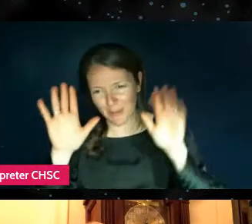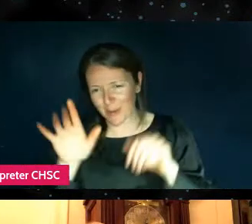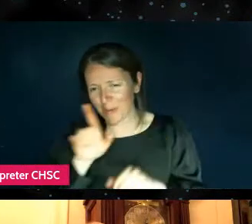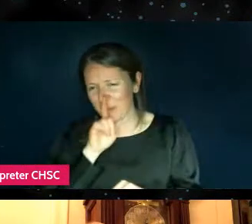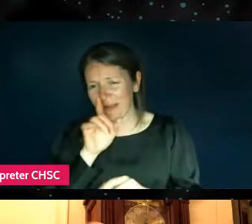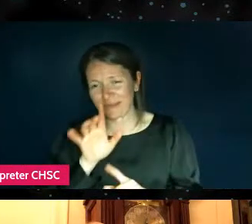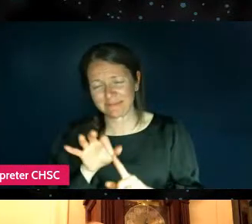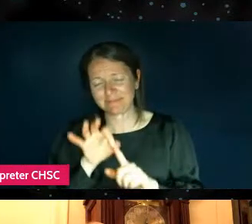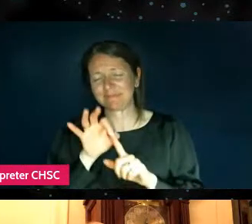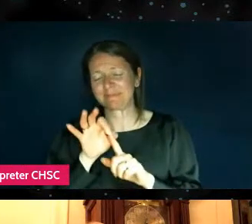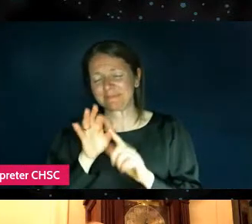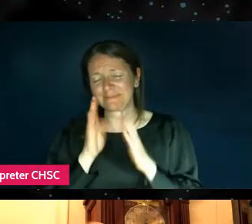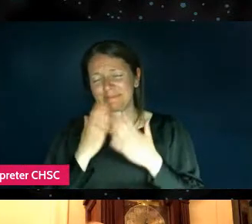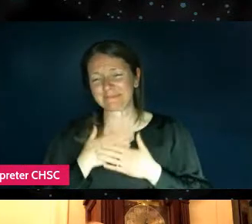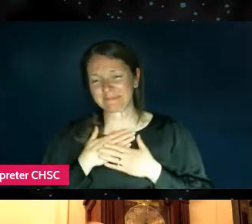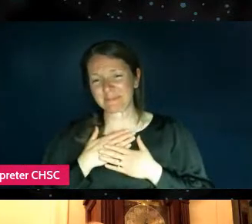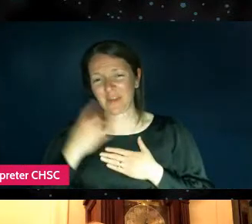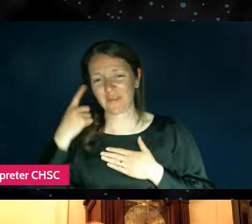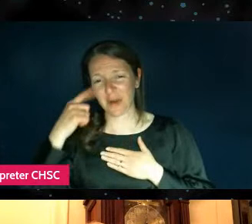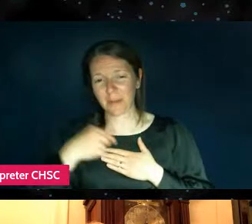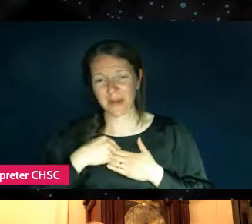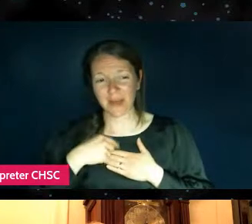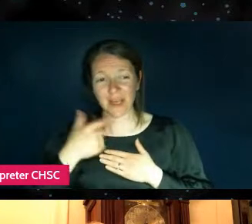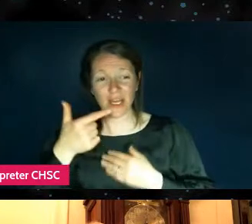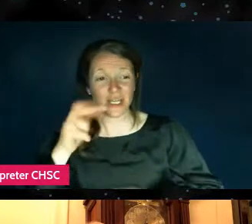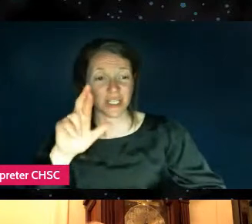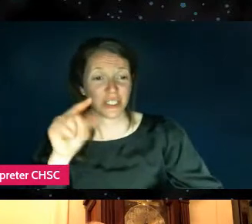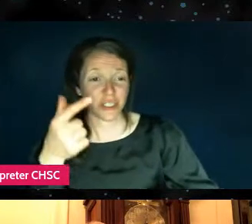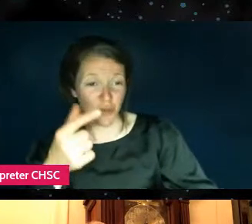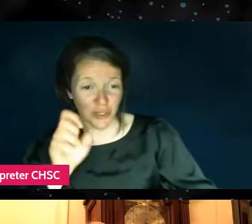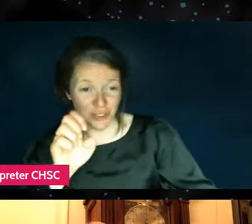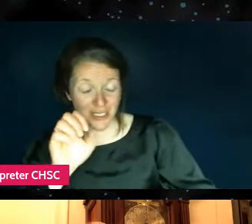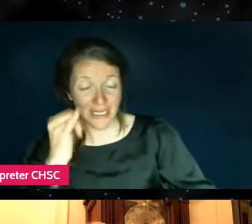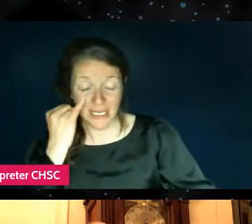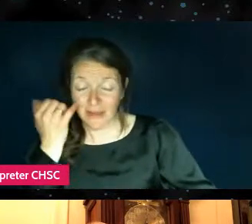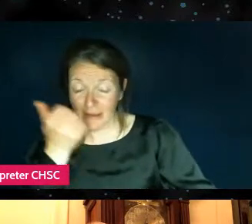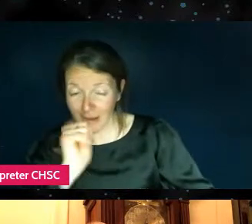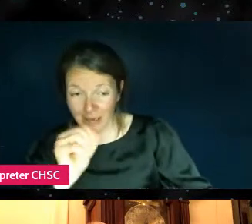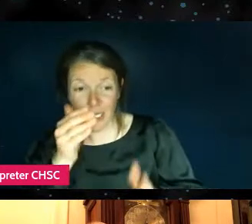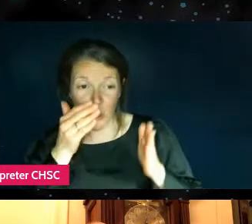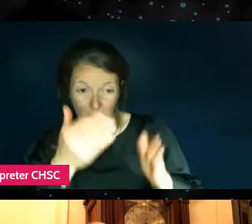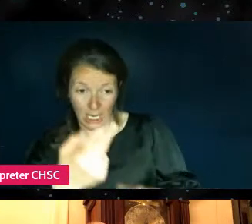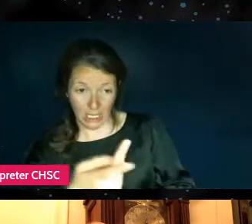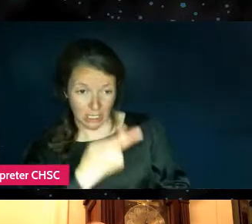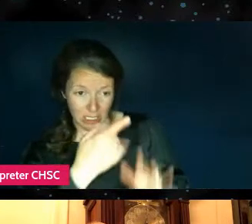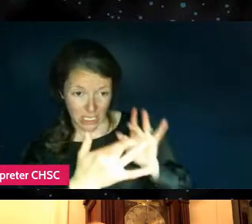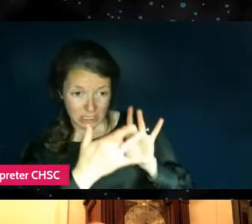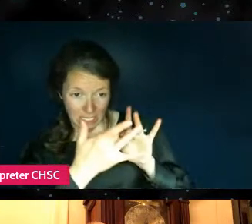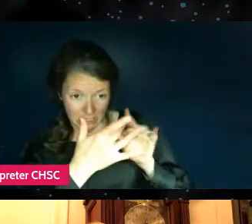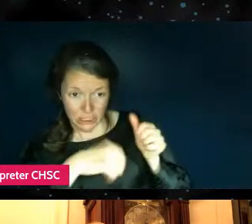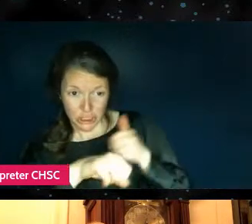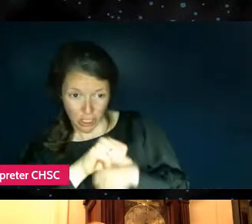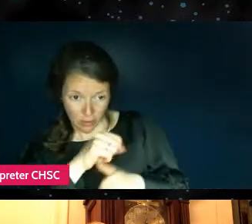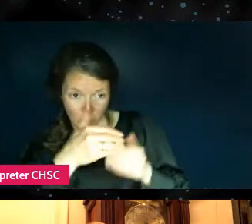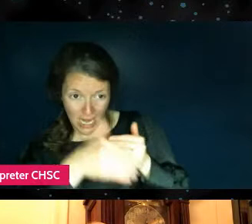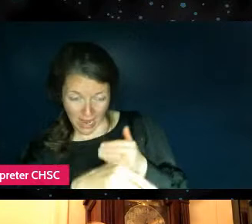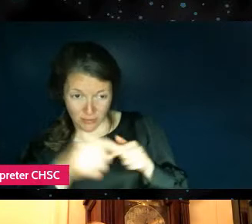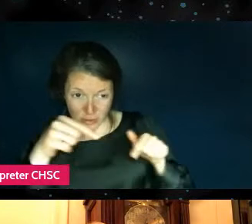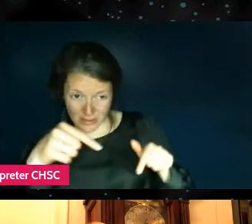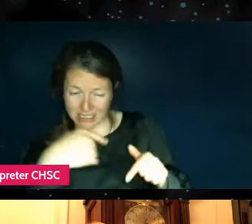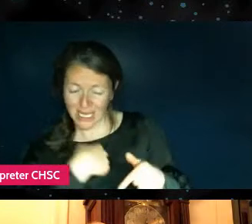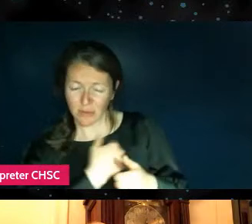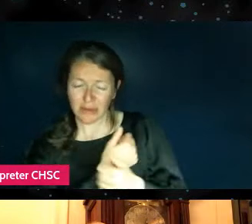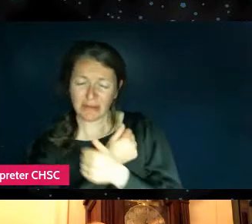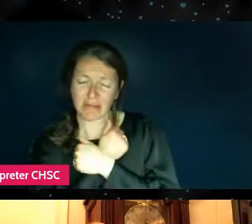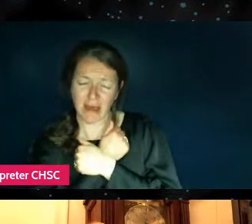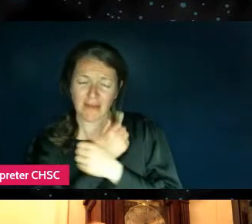me personally. George, if there is any way for us to get in contact after this, I would love to speak